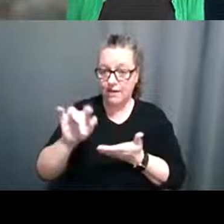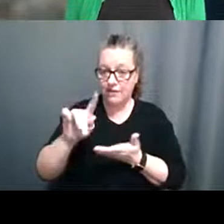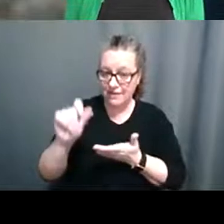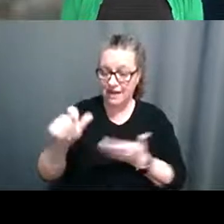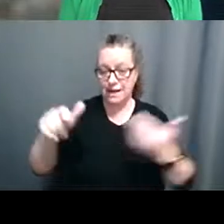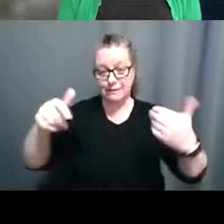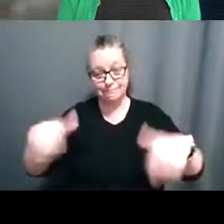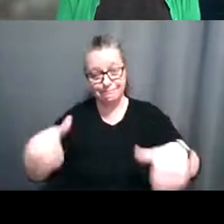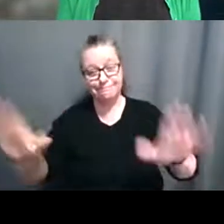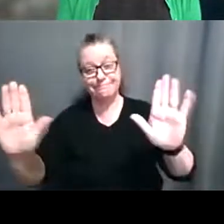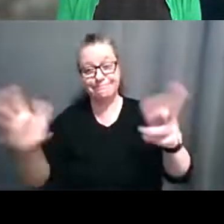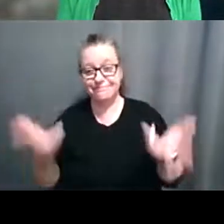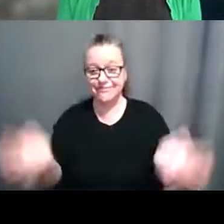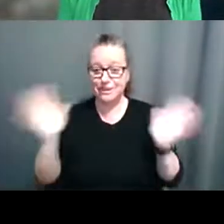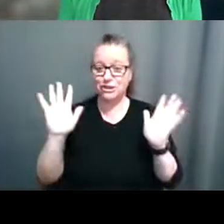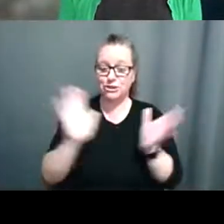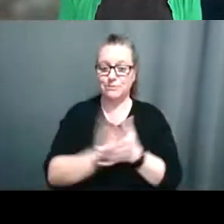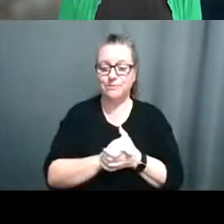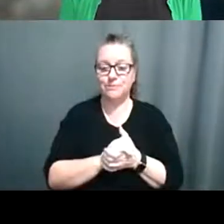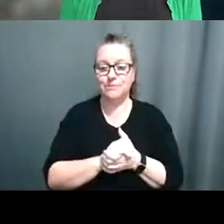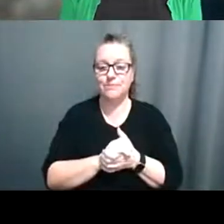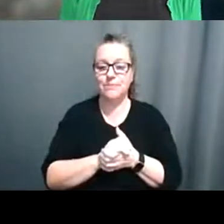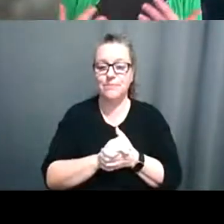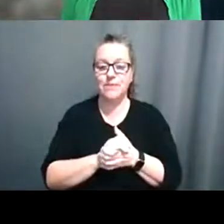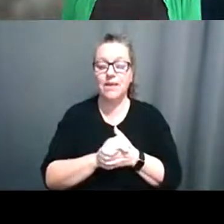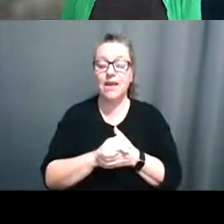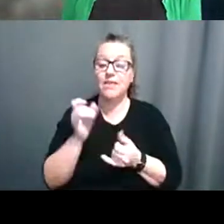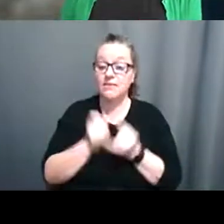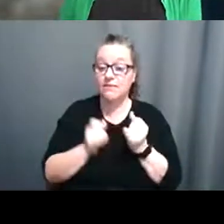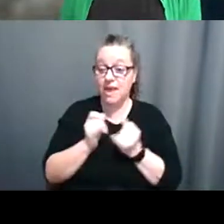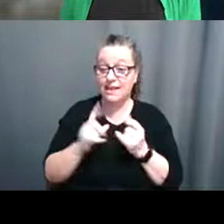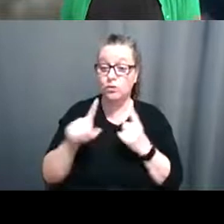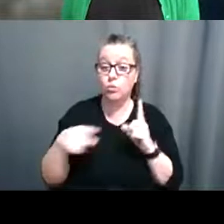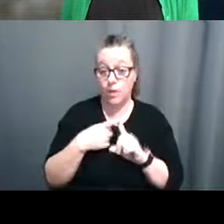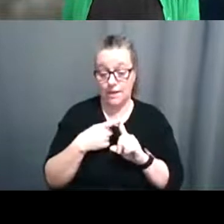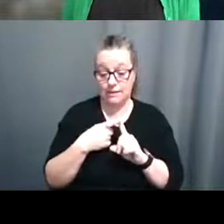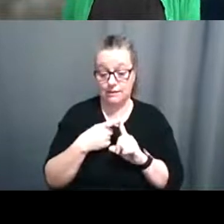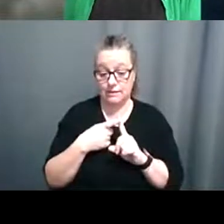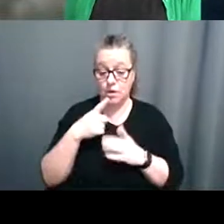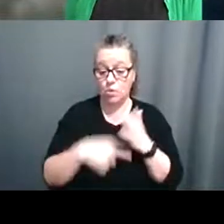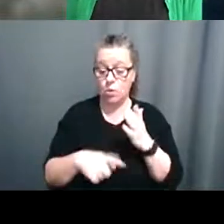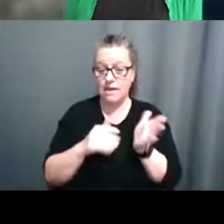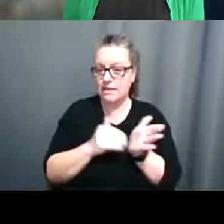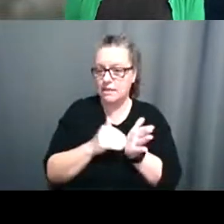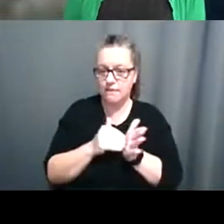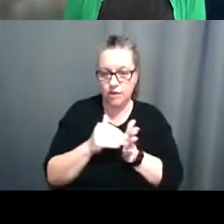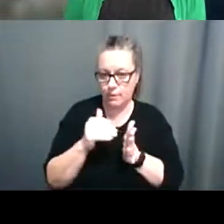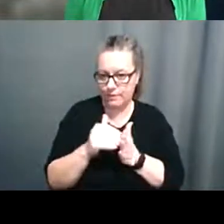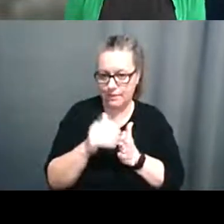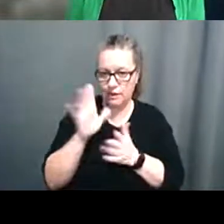way. And then finally, when? What is the frequency you will